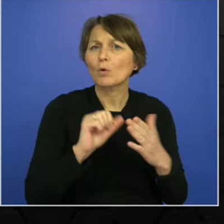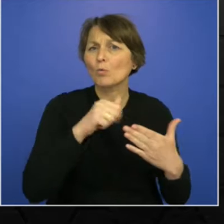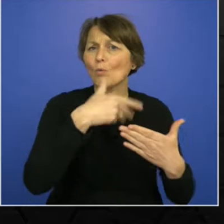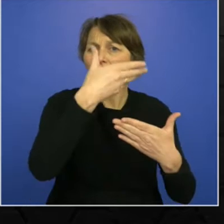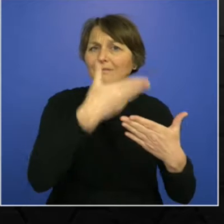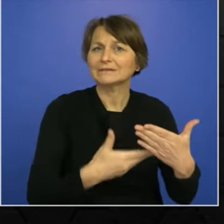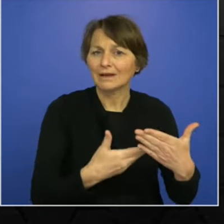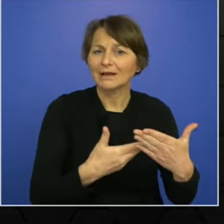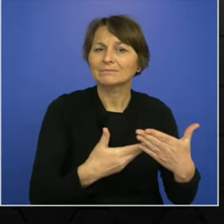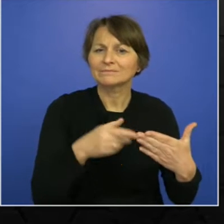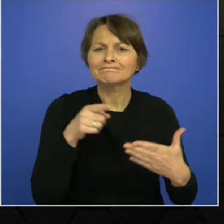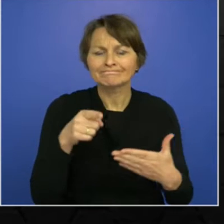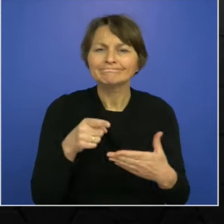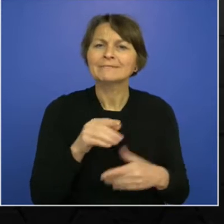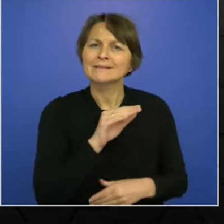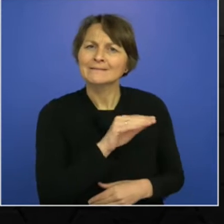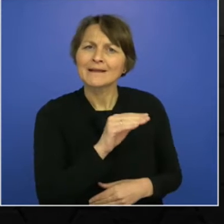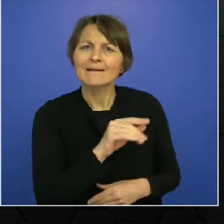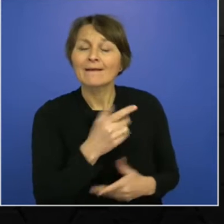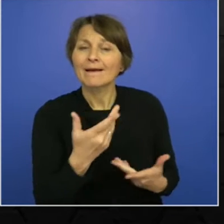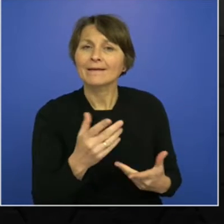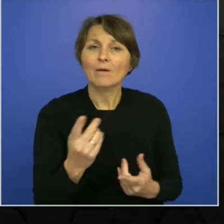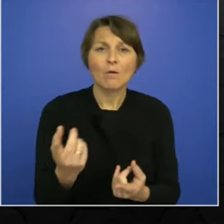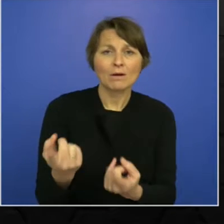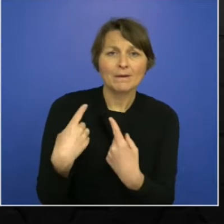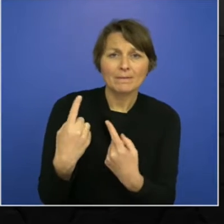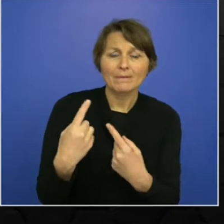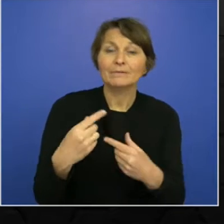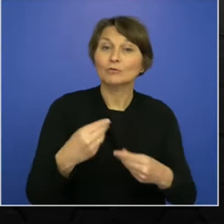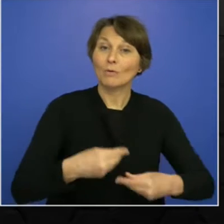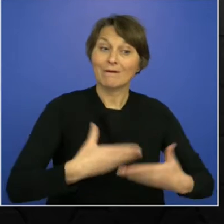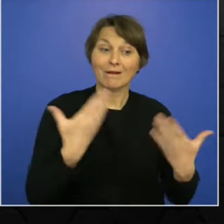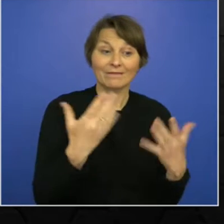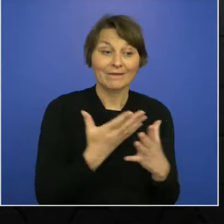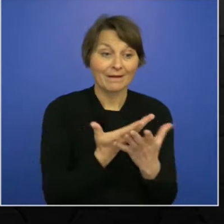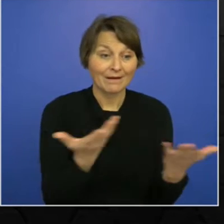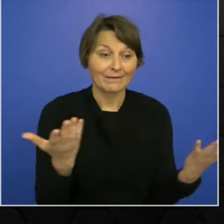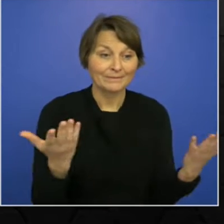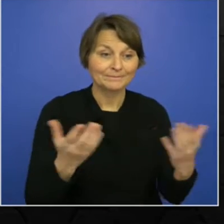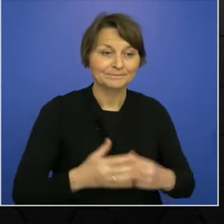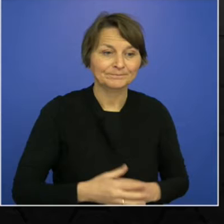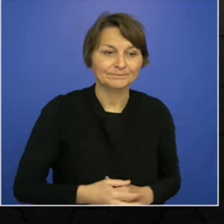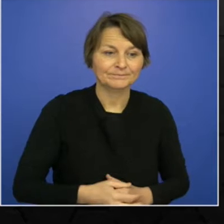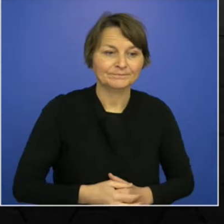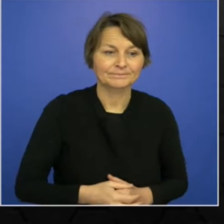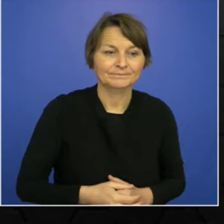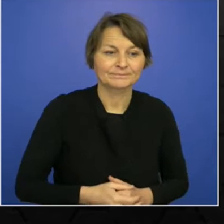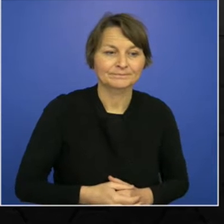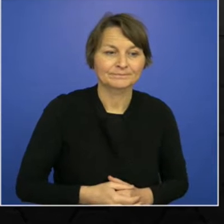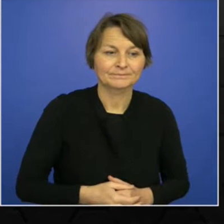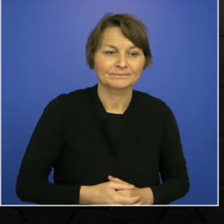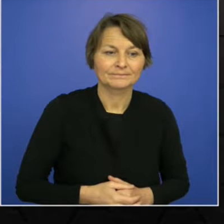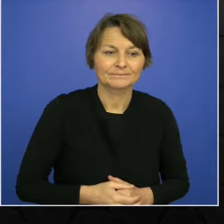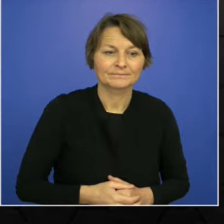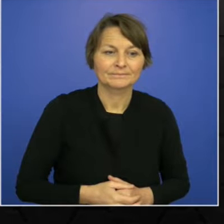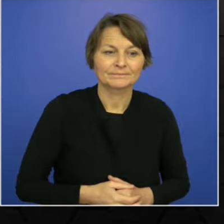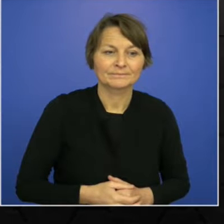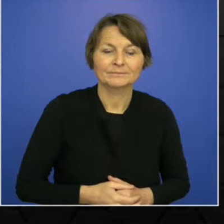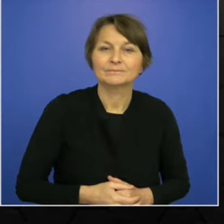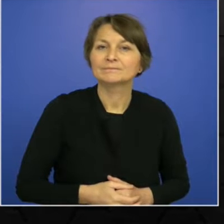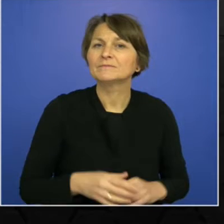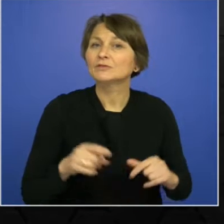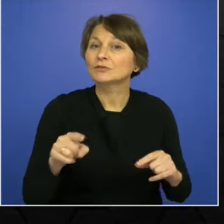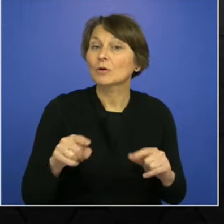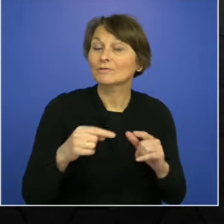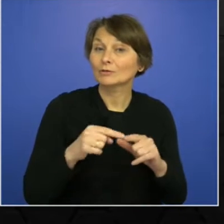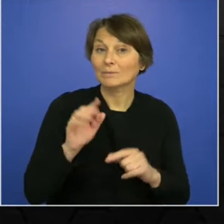healthcare, from their assistants. So, in the left, you can see the digital assistant of Vodafone, for example. So, when you go to a website, there is a